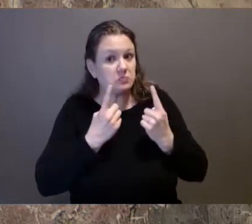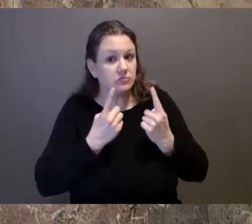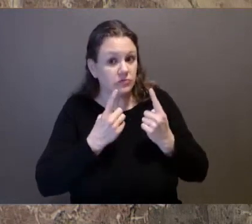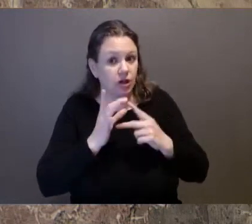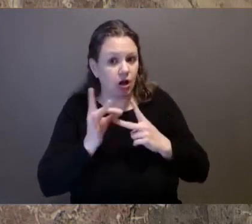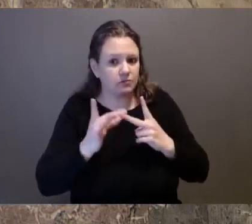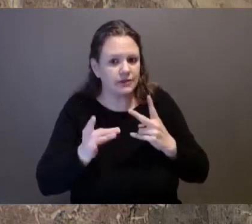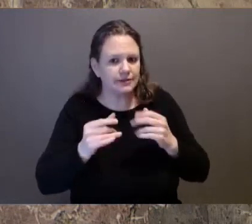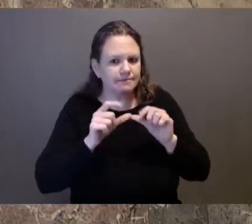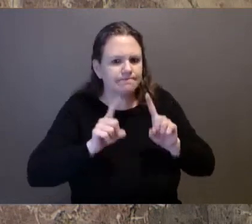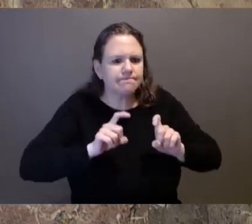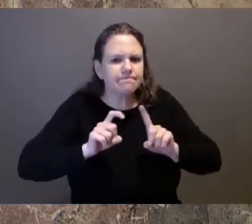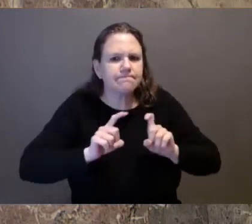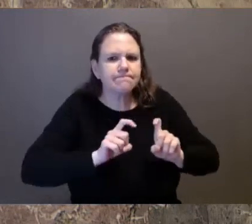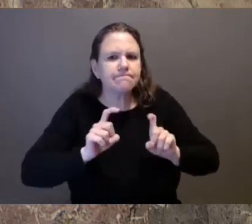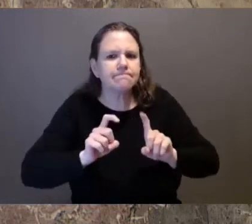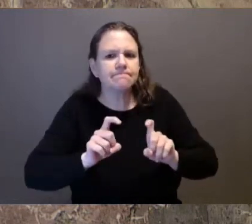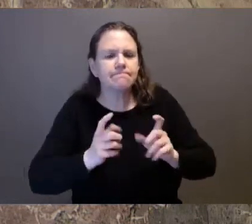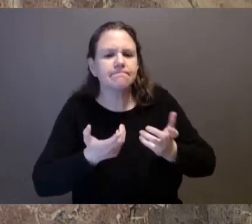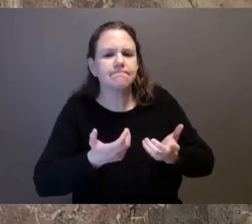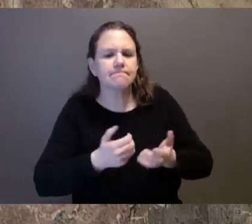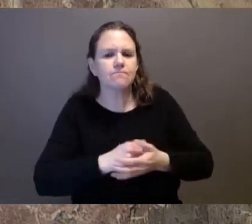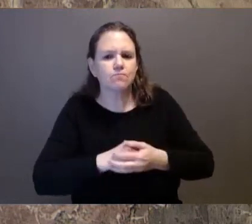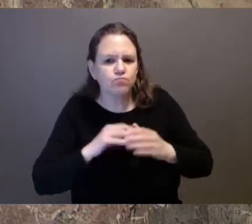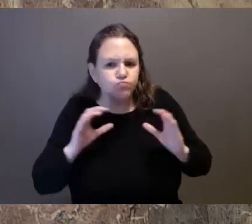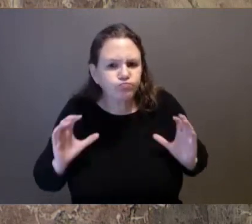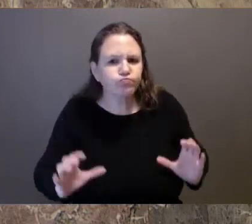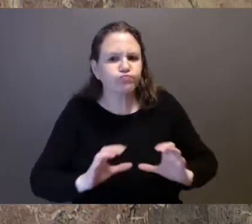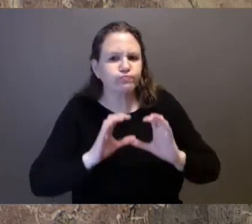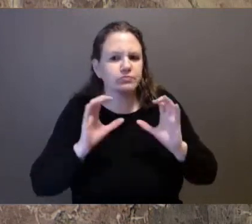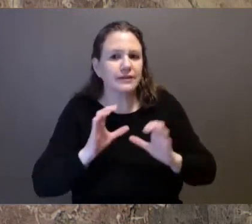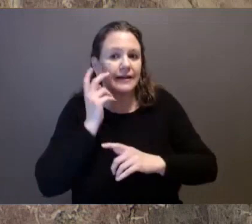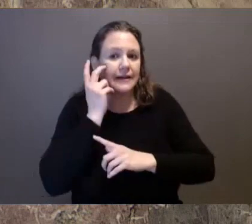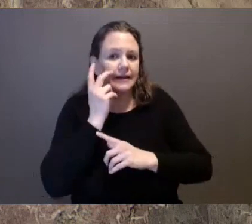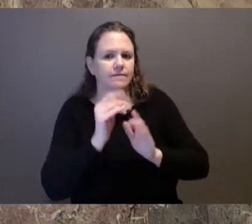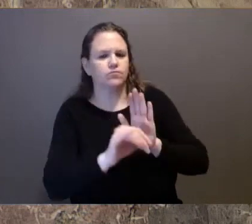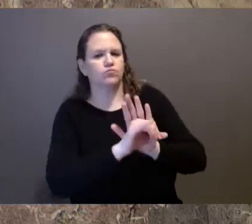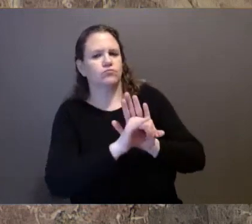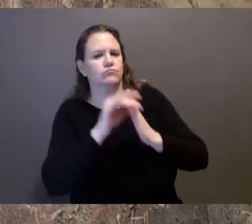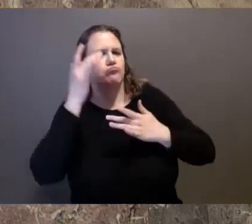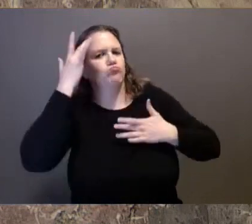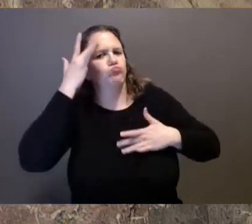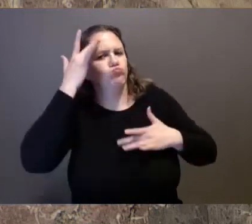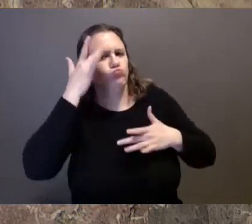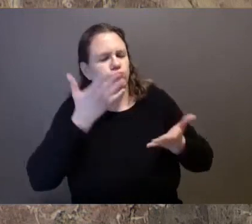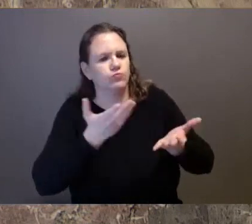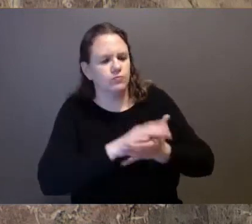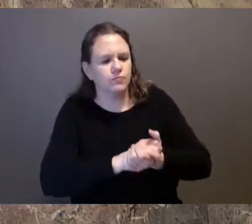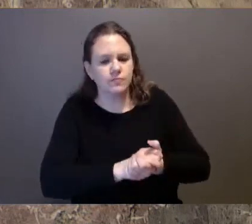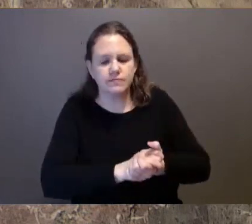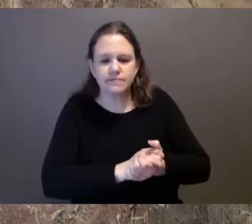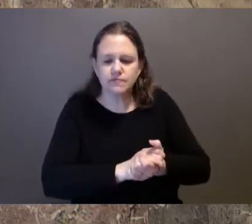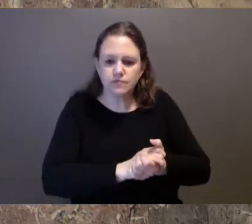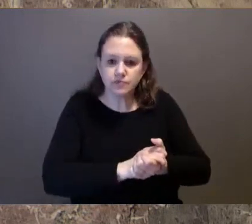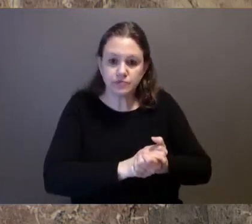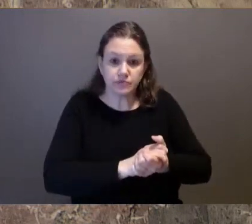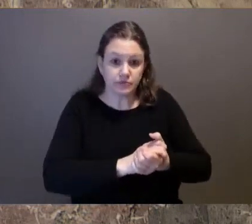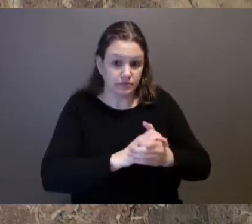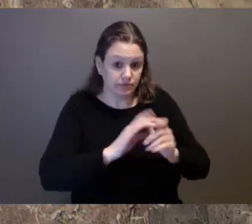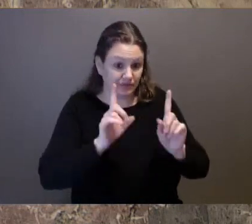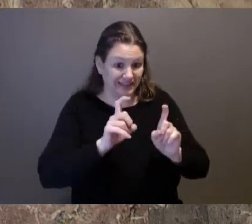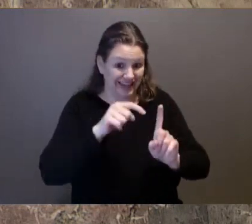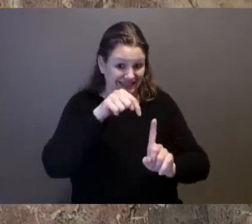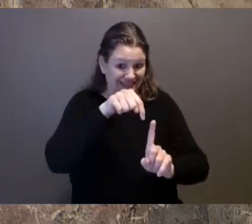take action if pathogens are found. Their testing is a permit requirement. The effluent